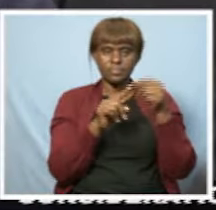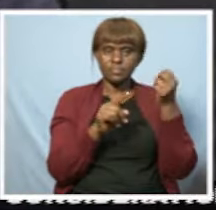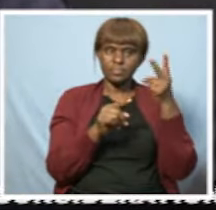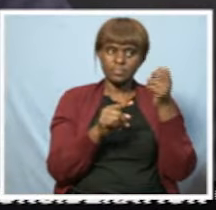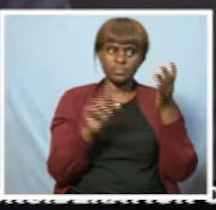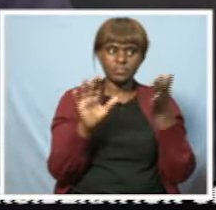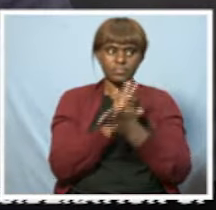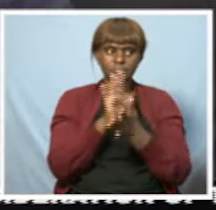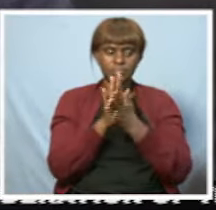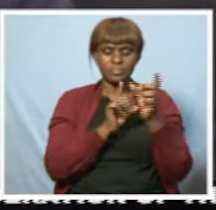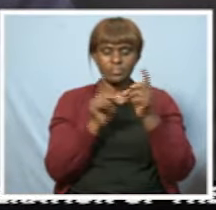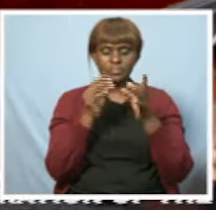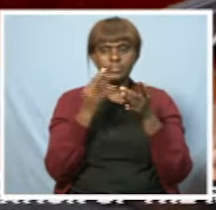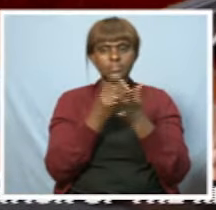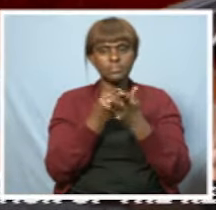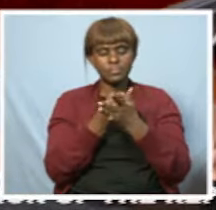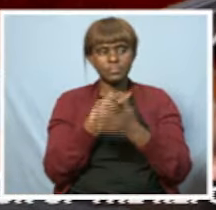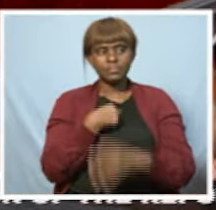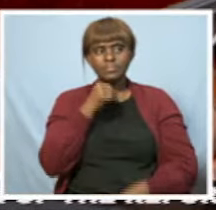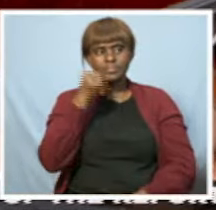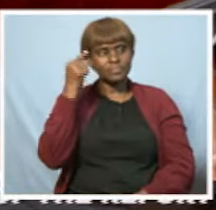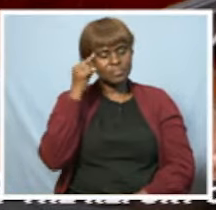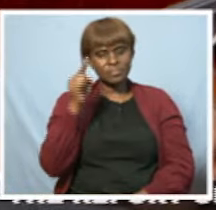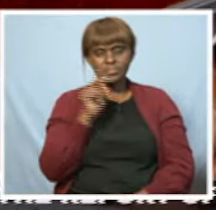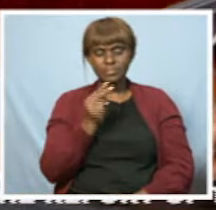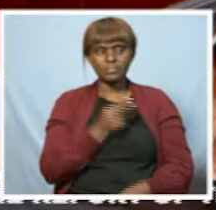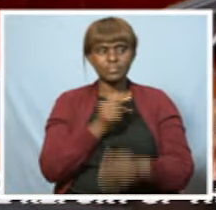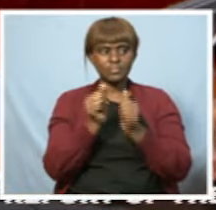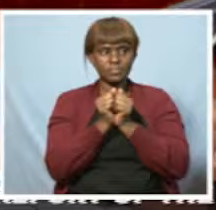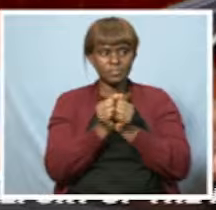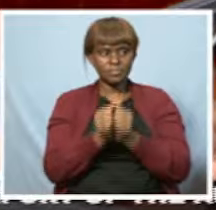Director Finance. I don't think we are together.